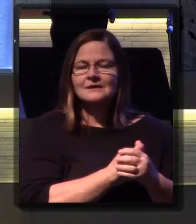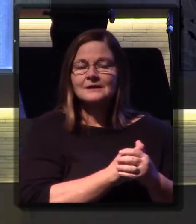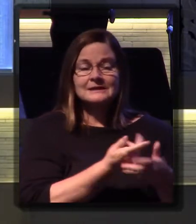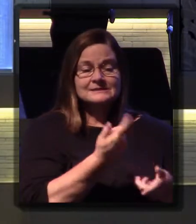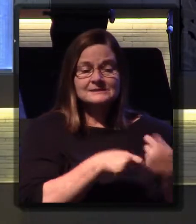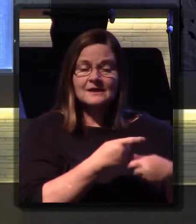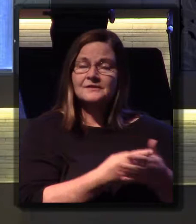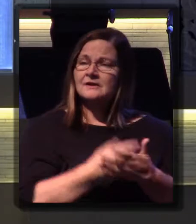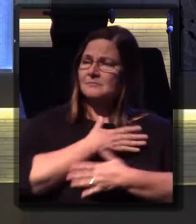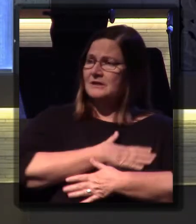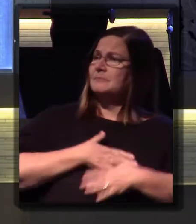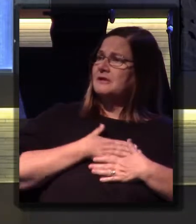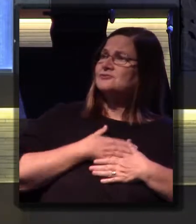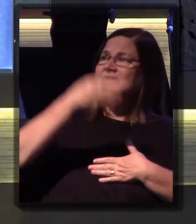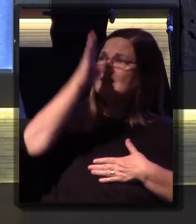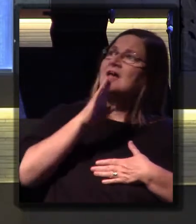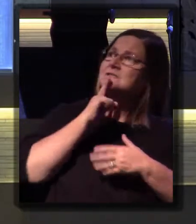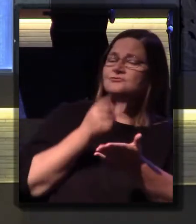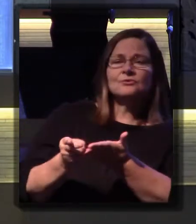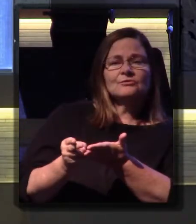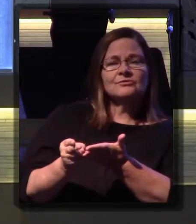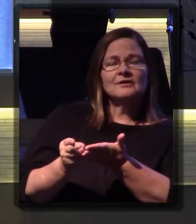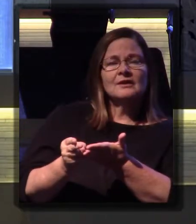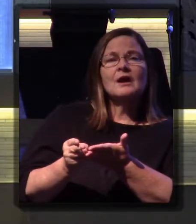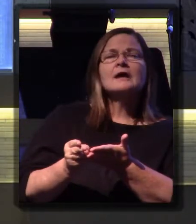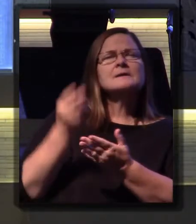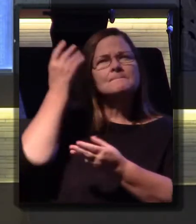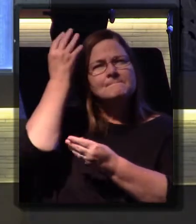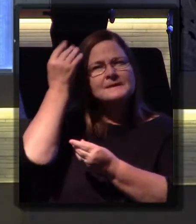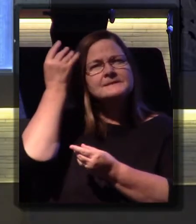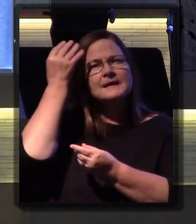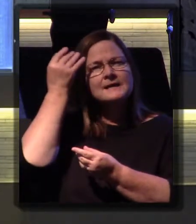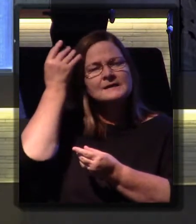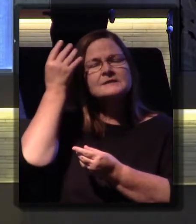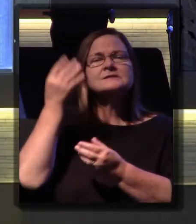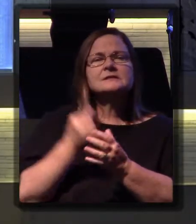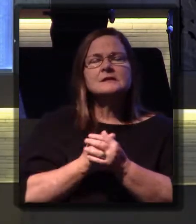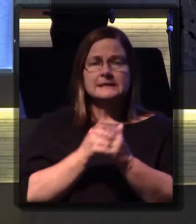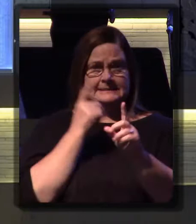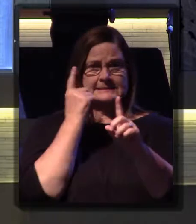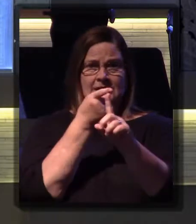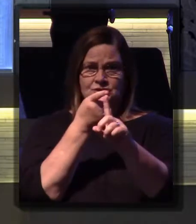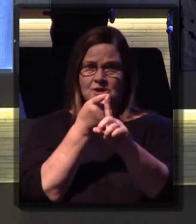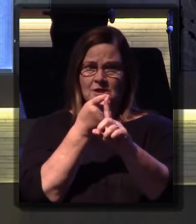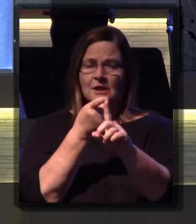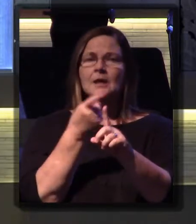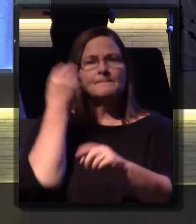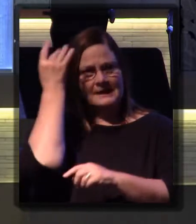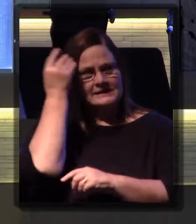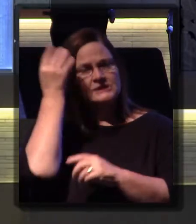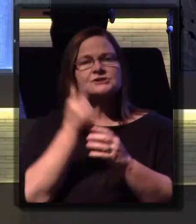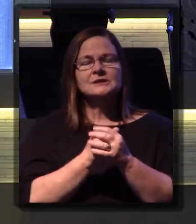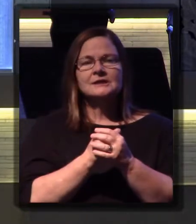wrong crowd listening to bad advice. Instead, they're going to delight and take pleasure in God's truth, and they are